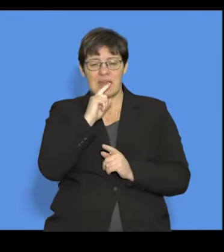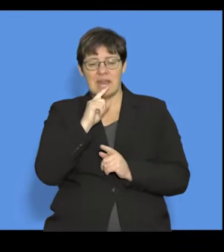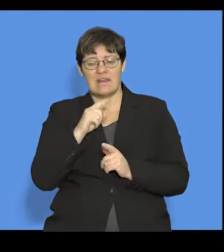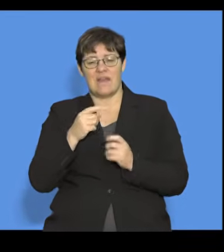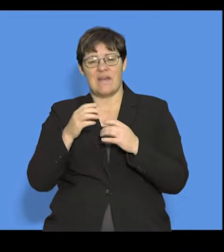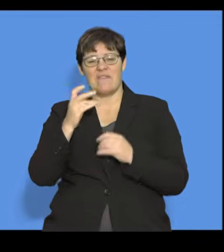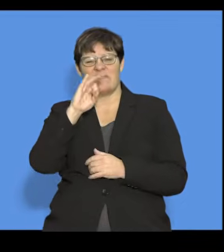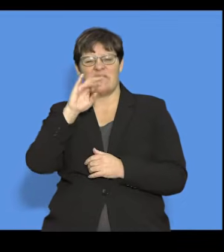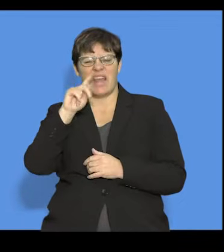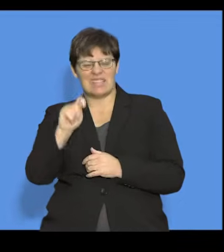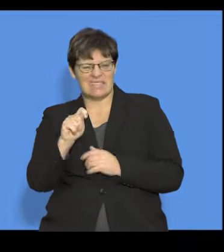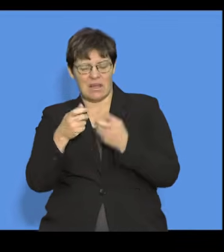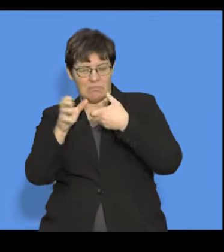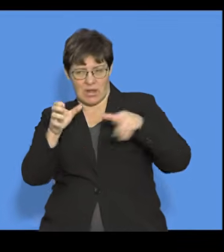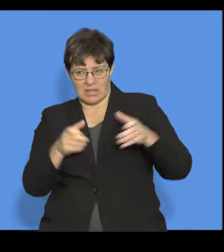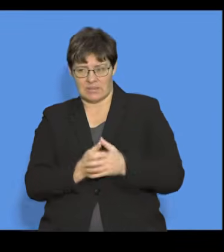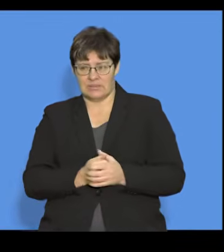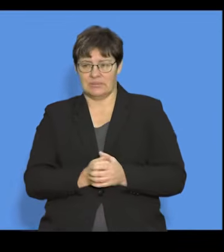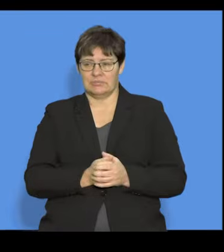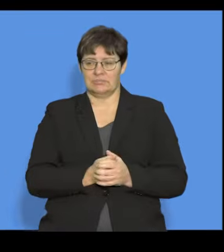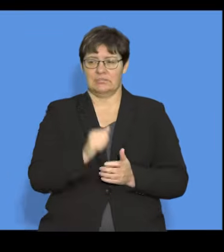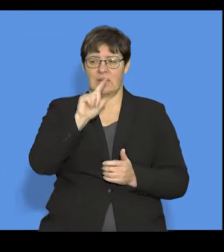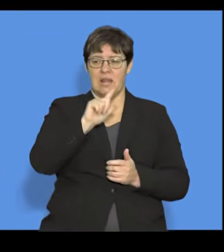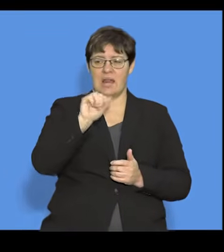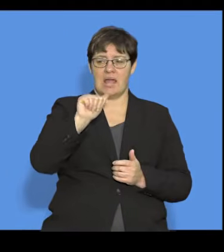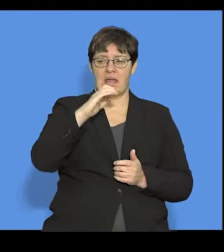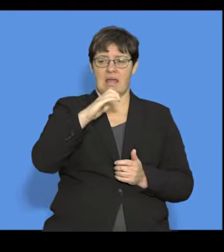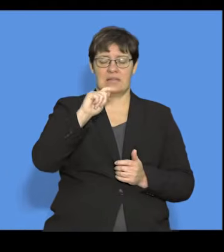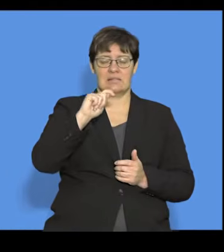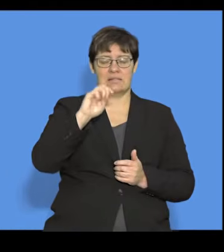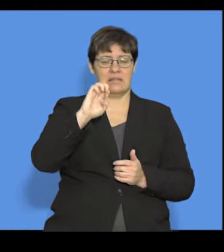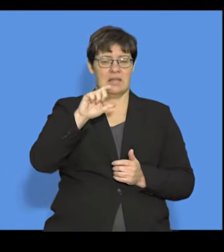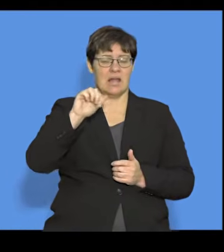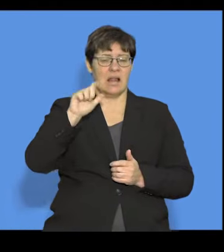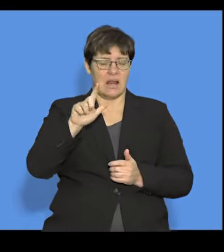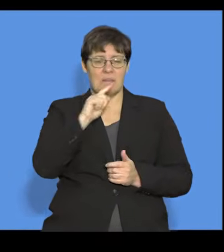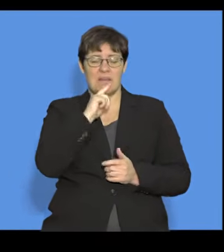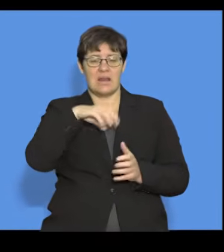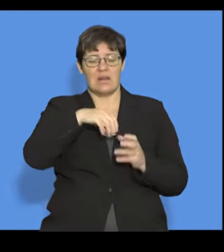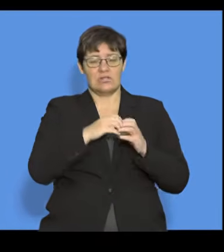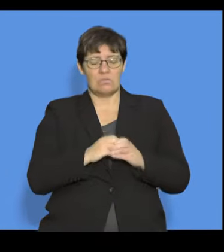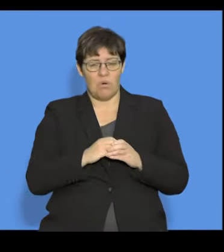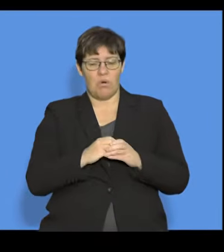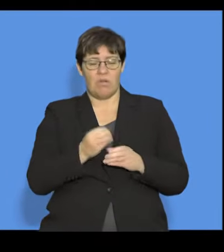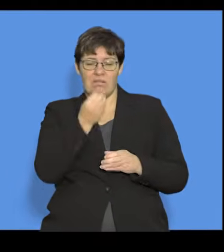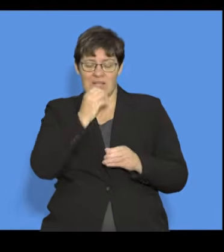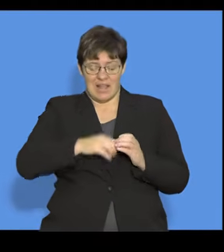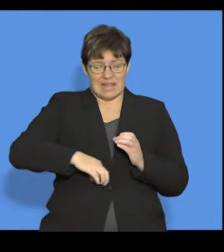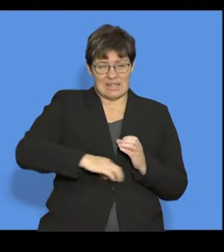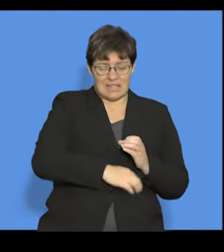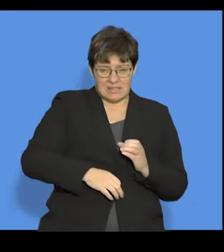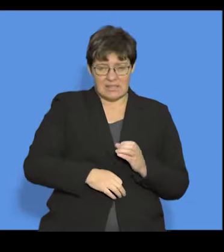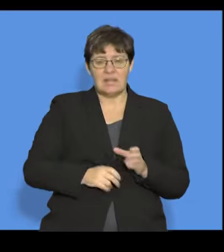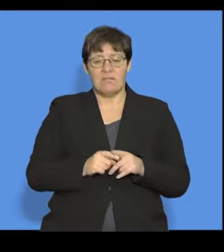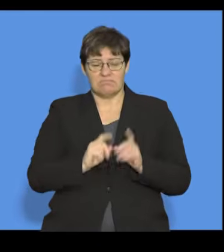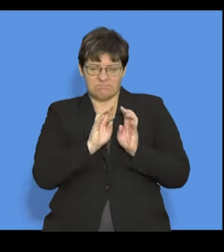The concept of what the lacteal is when we look at the villi, which is again the structures in the small intestine that help us absorb the